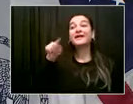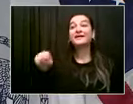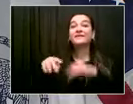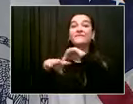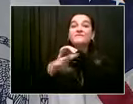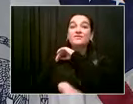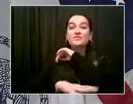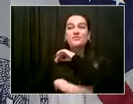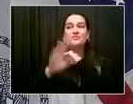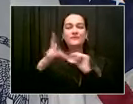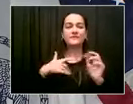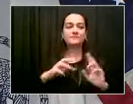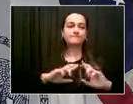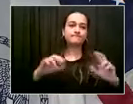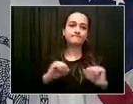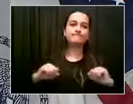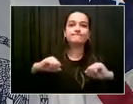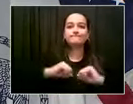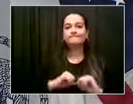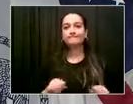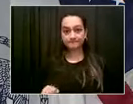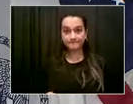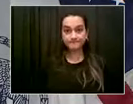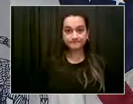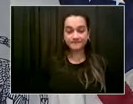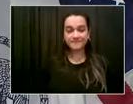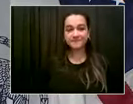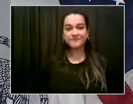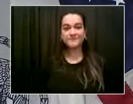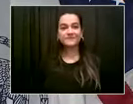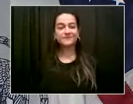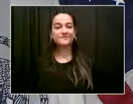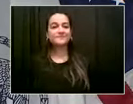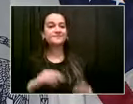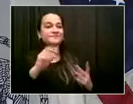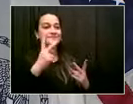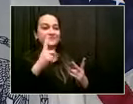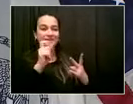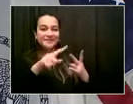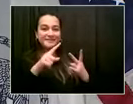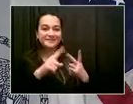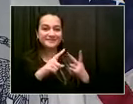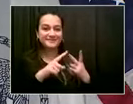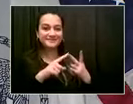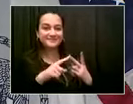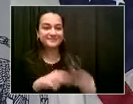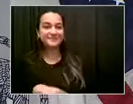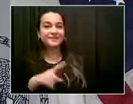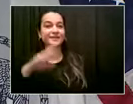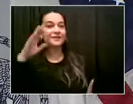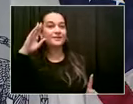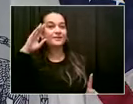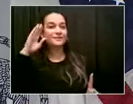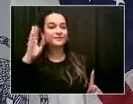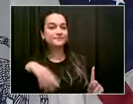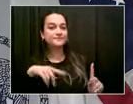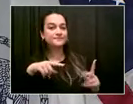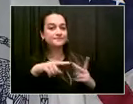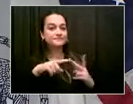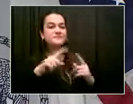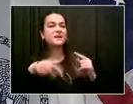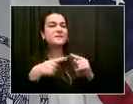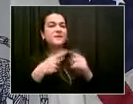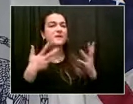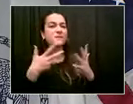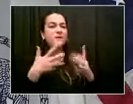Thanks. I know you've been getting some questions about the mayor's race, but there's also a Republican primary. I was out with Curtis Sliwa. He says everywhere he goes,